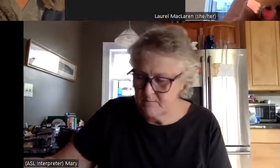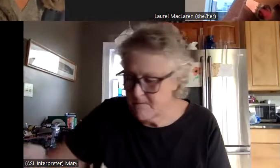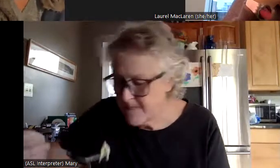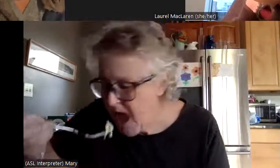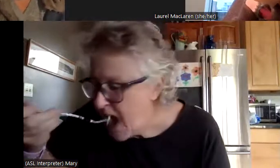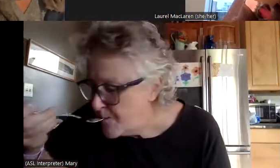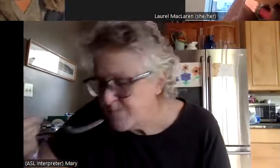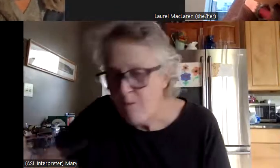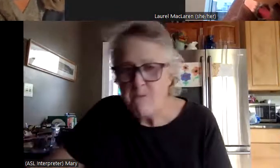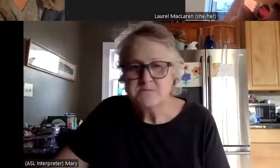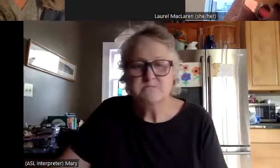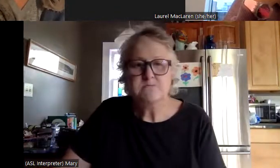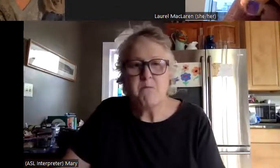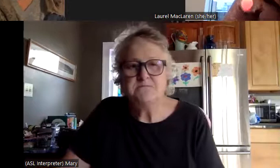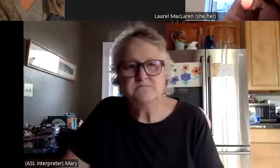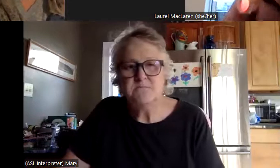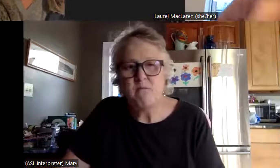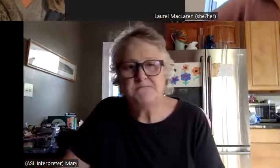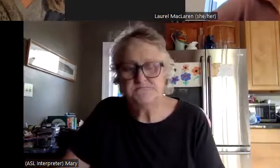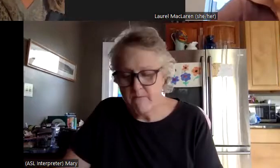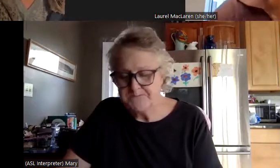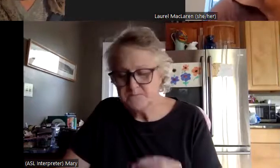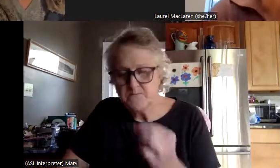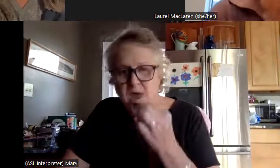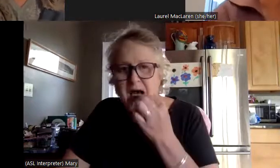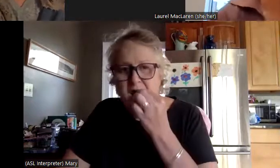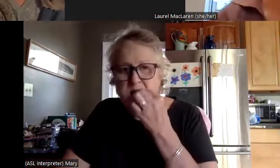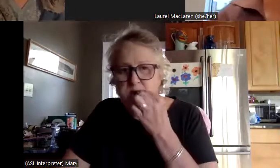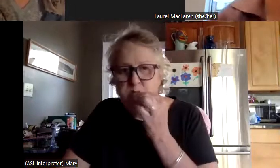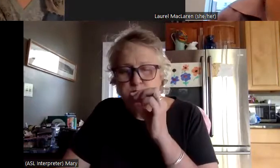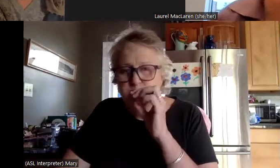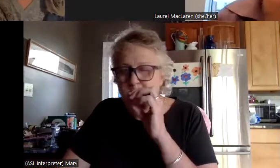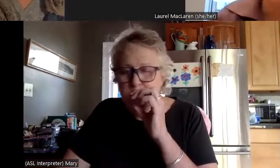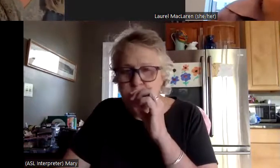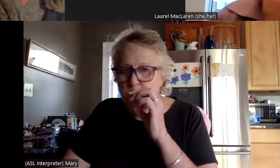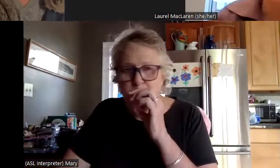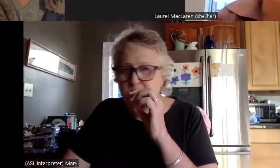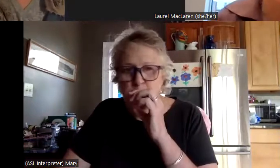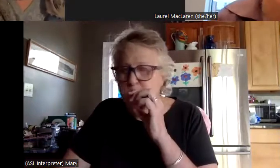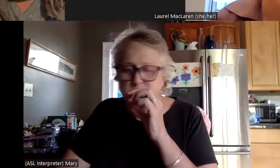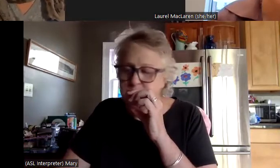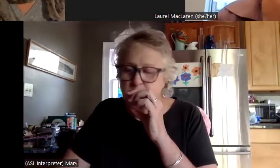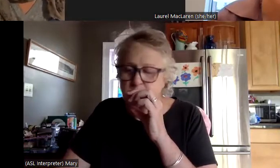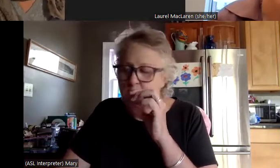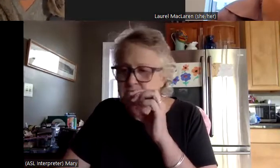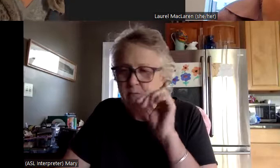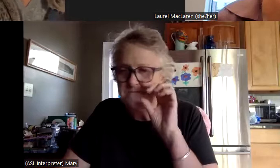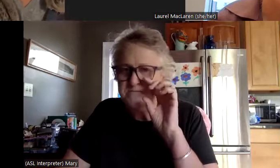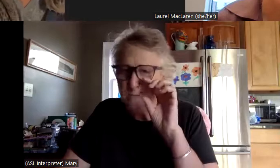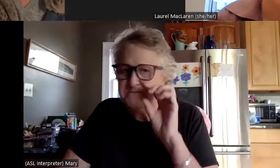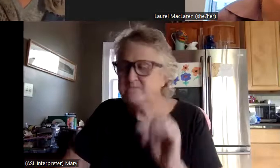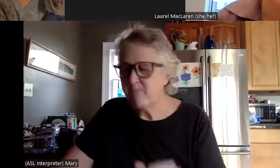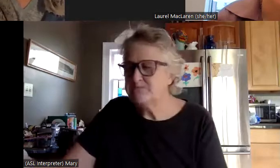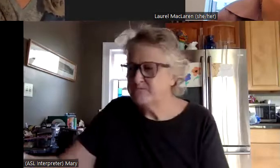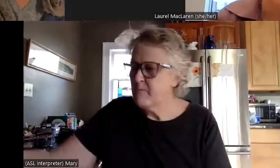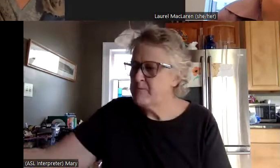now. Yeah, when you fall as you get older off of a horse, you don't bounce when you're not young anymore. You